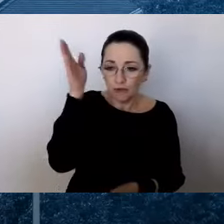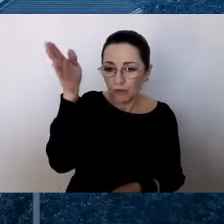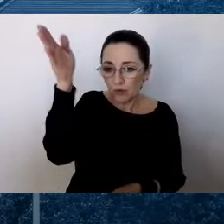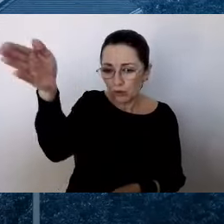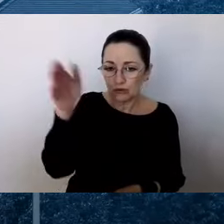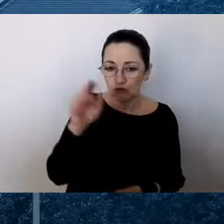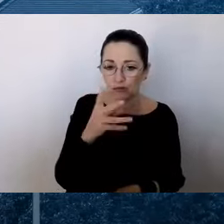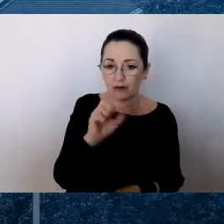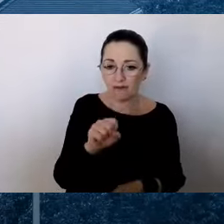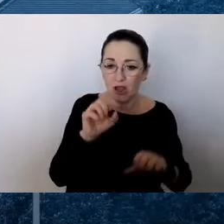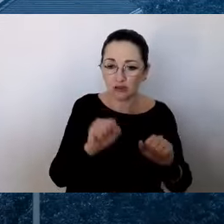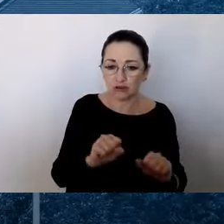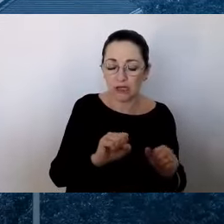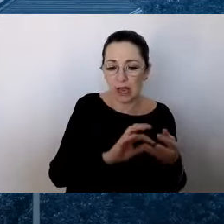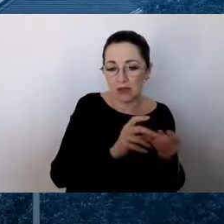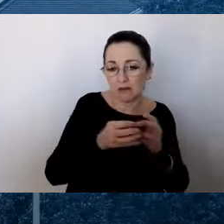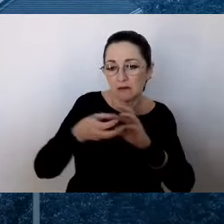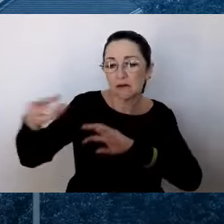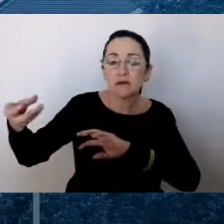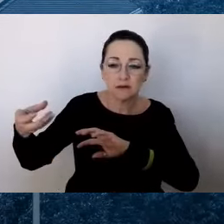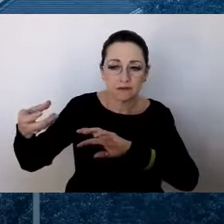mutations of this virus.